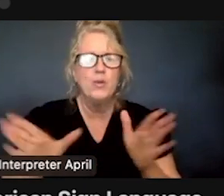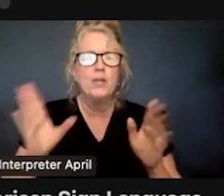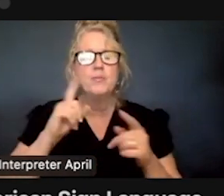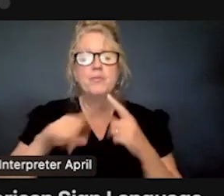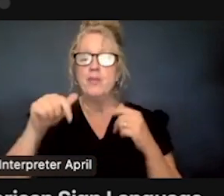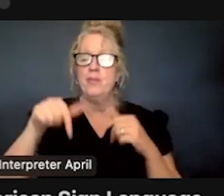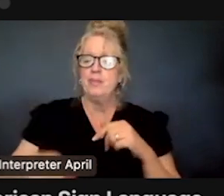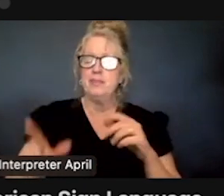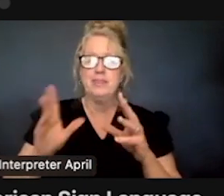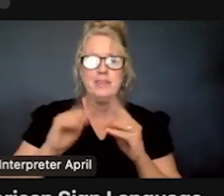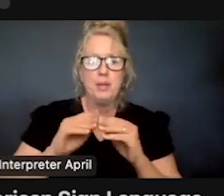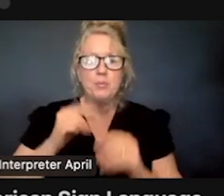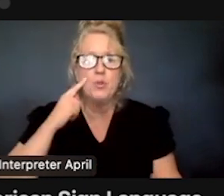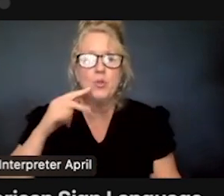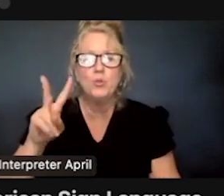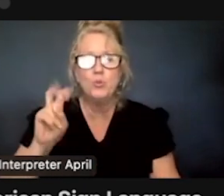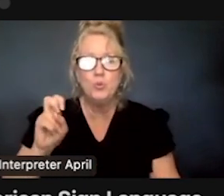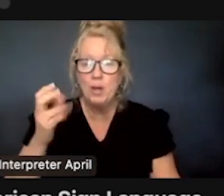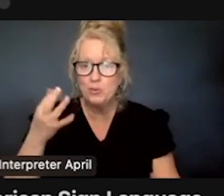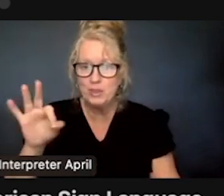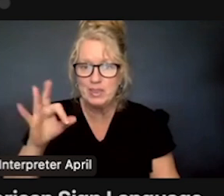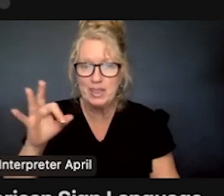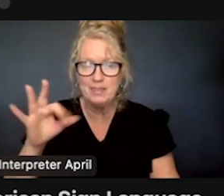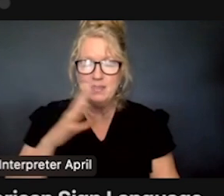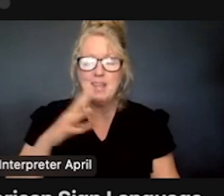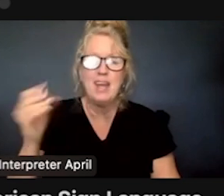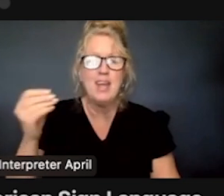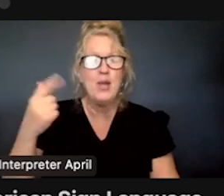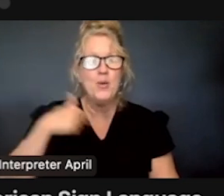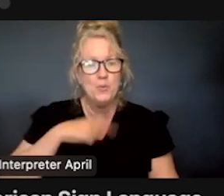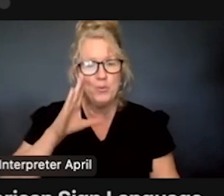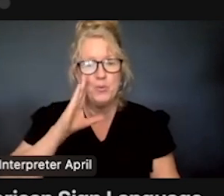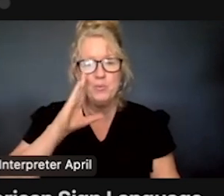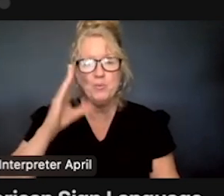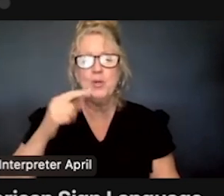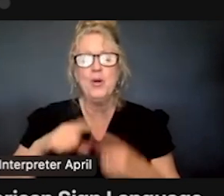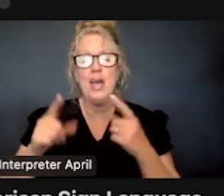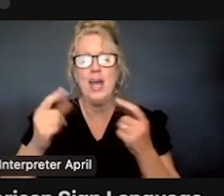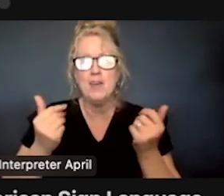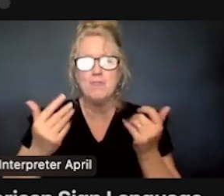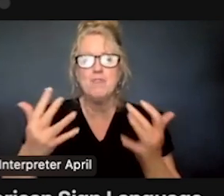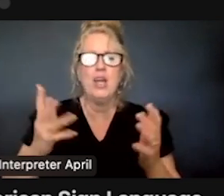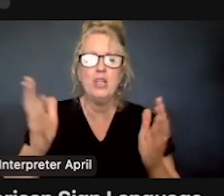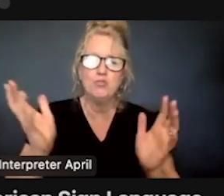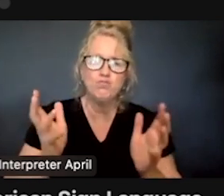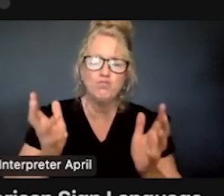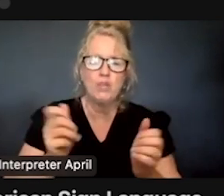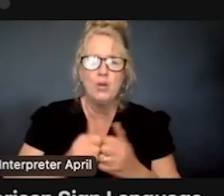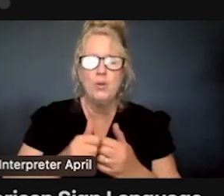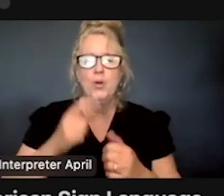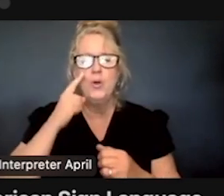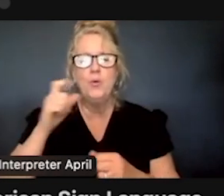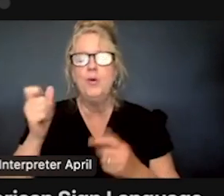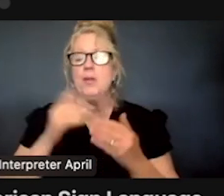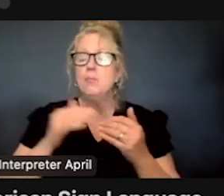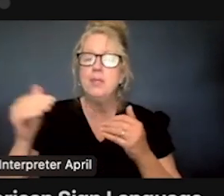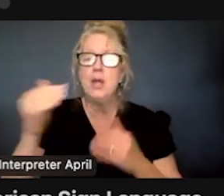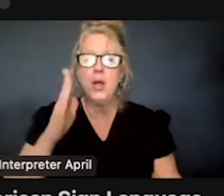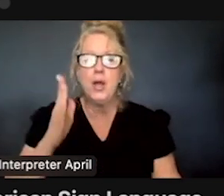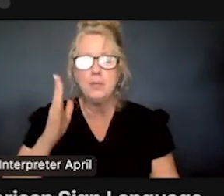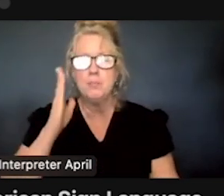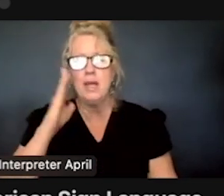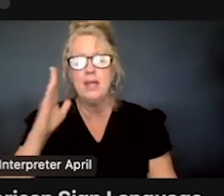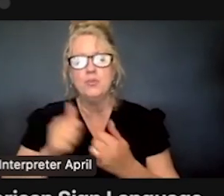episode 219, and we are going to have a fireside chat regarding From Beyond Beds to 988 with